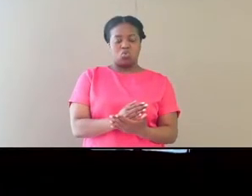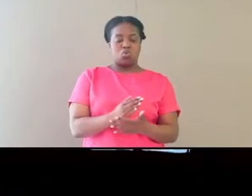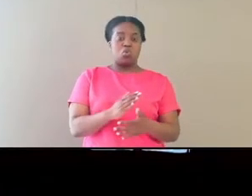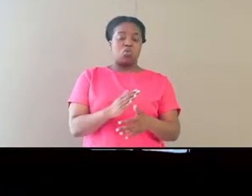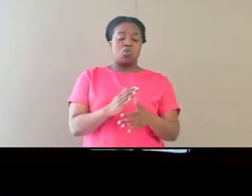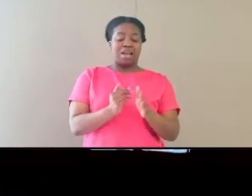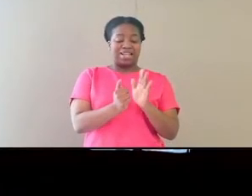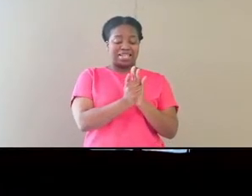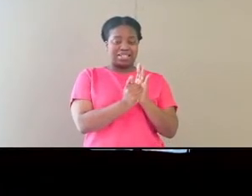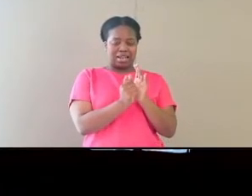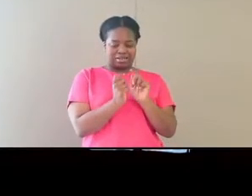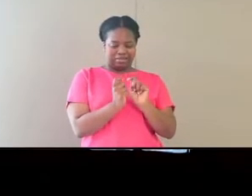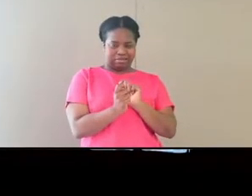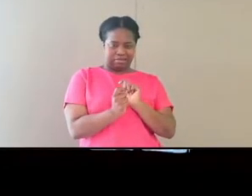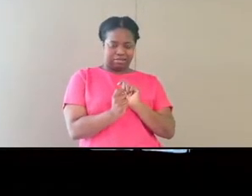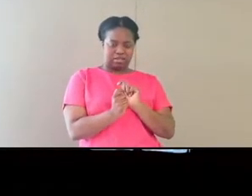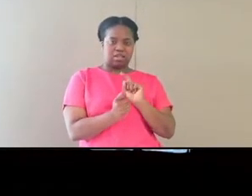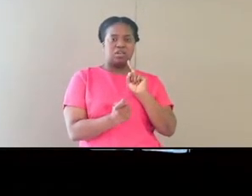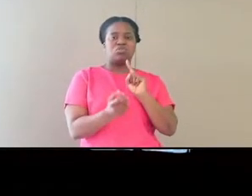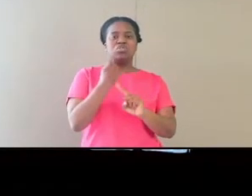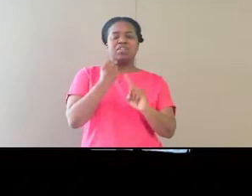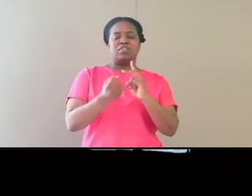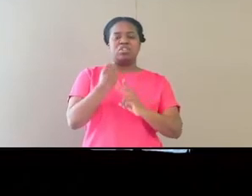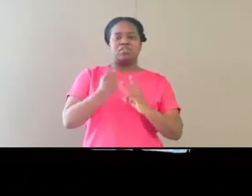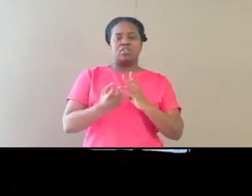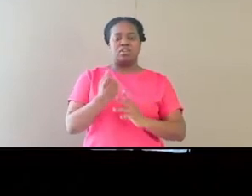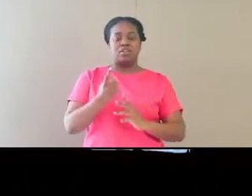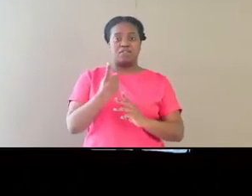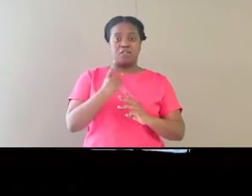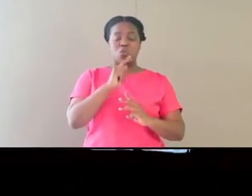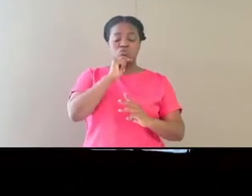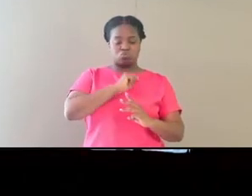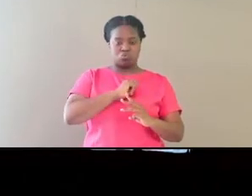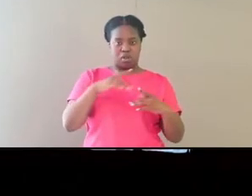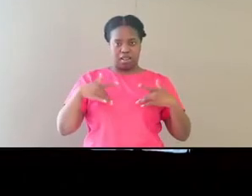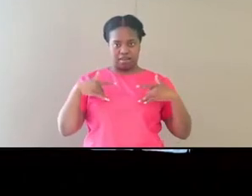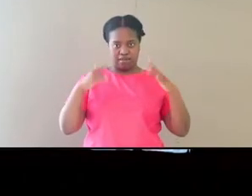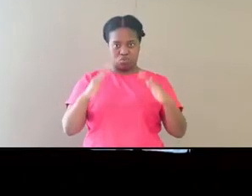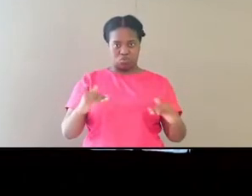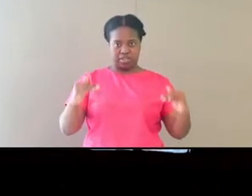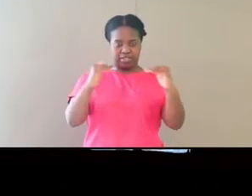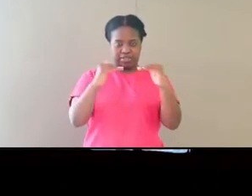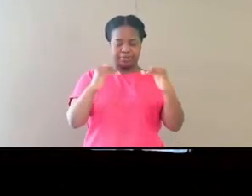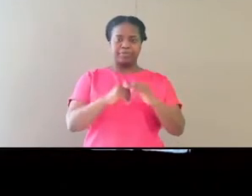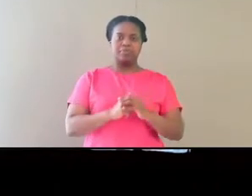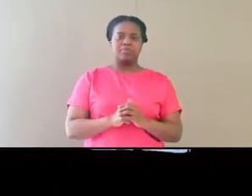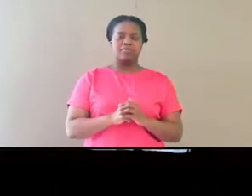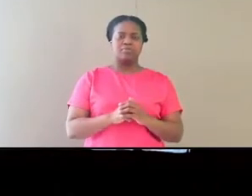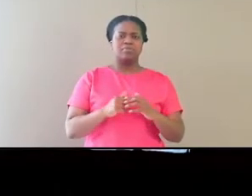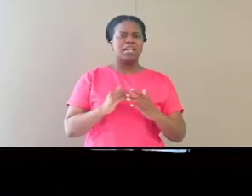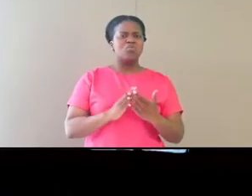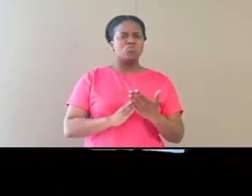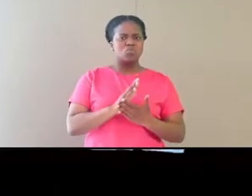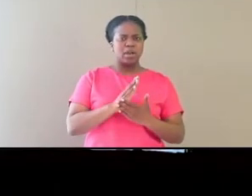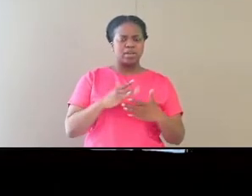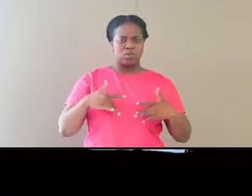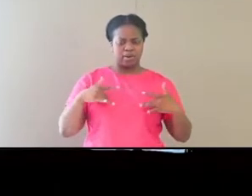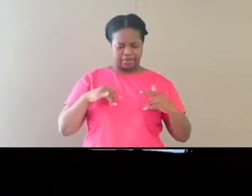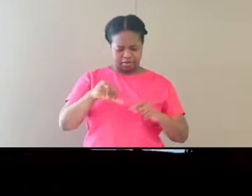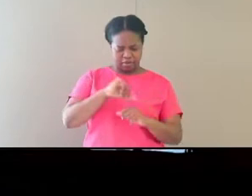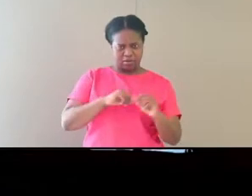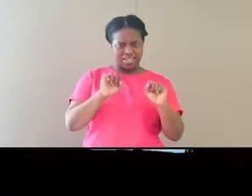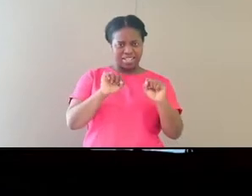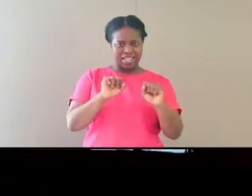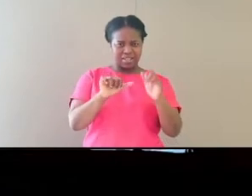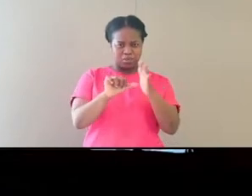of substantive equality. And the right to social assistance is pivotal to achieving that transformation